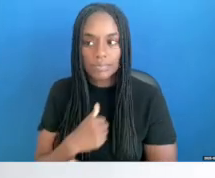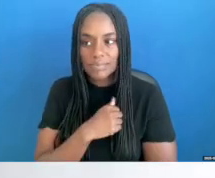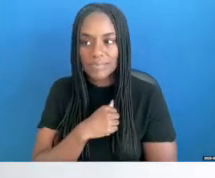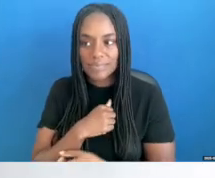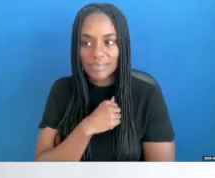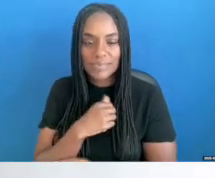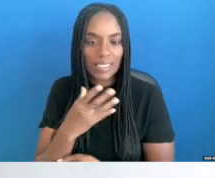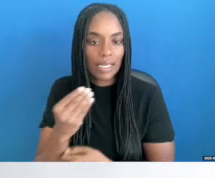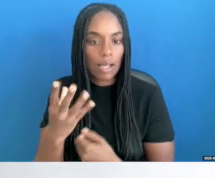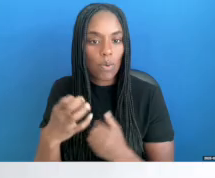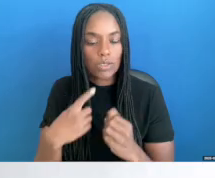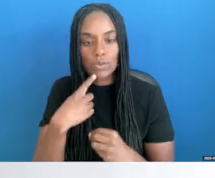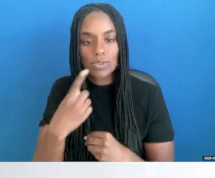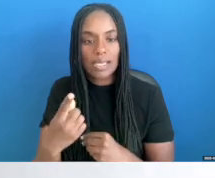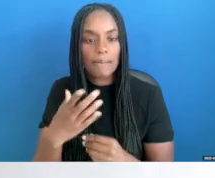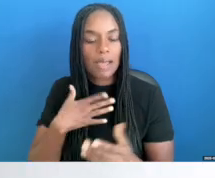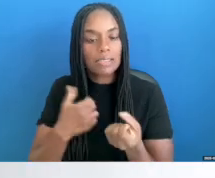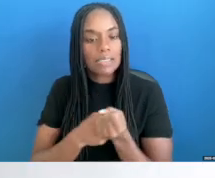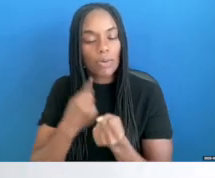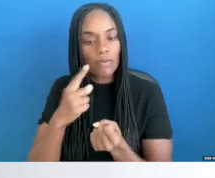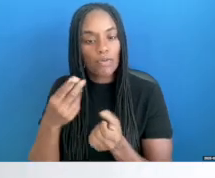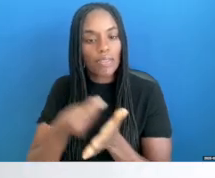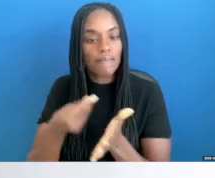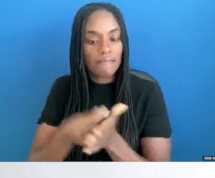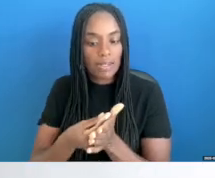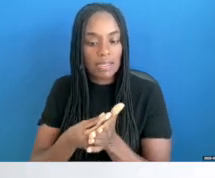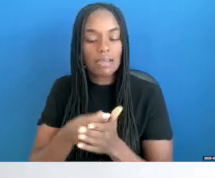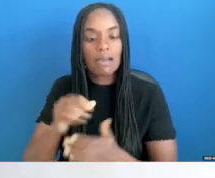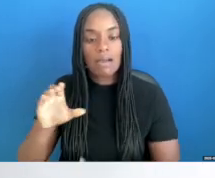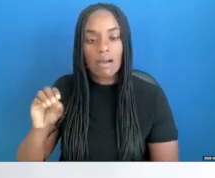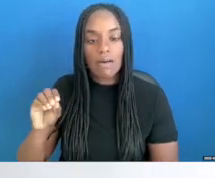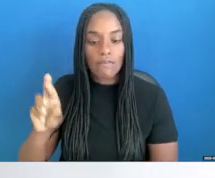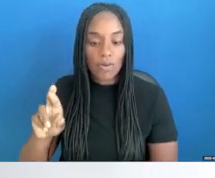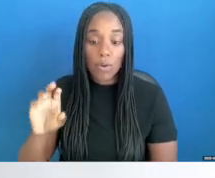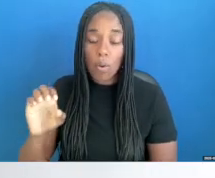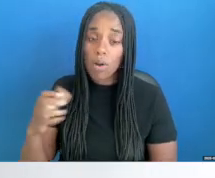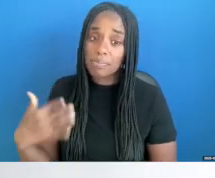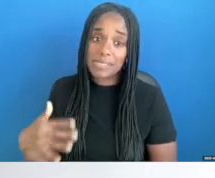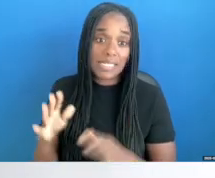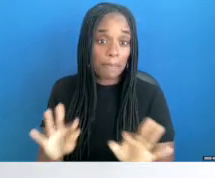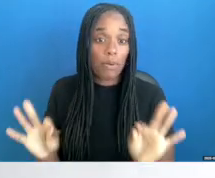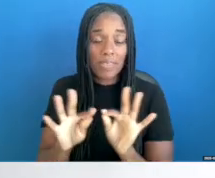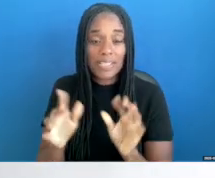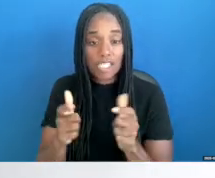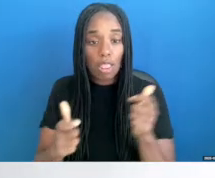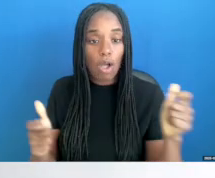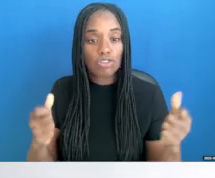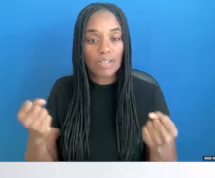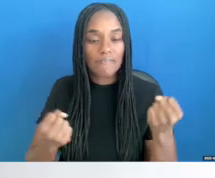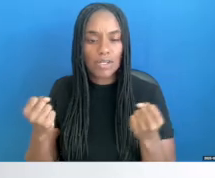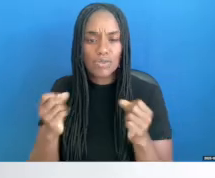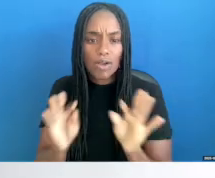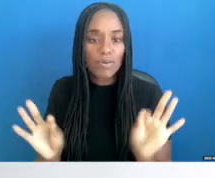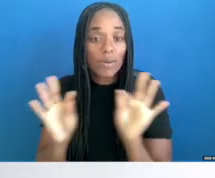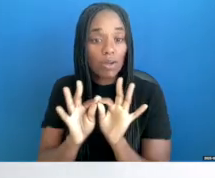express support for, the funding of core, which is really important. These larger vehicles are